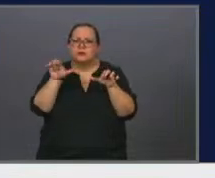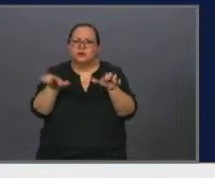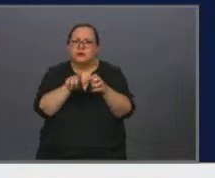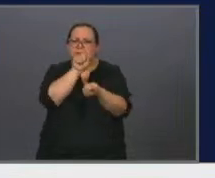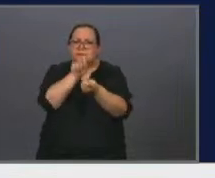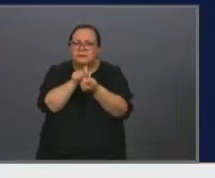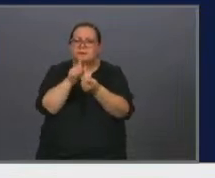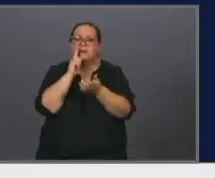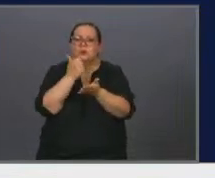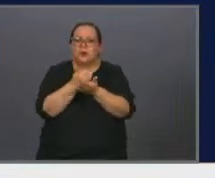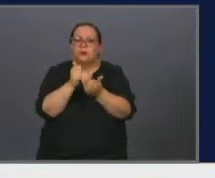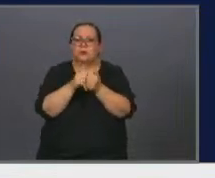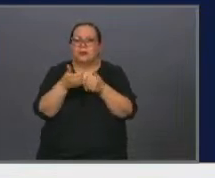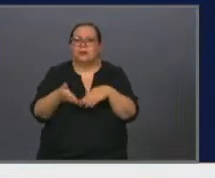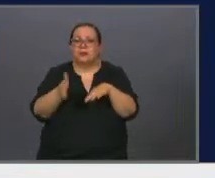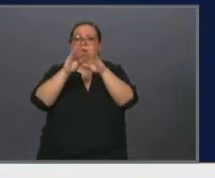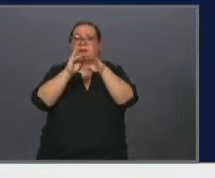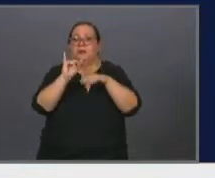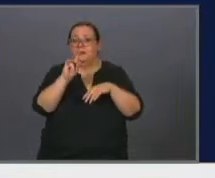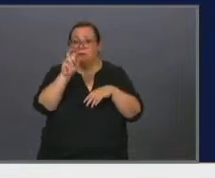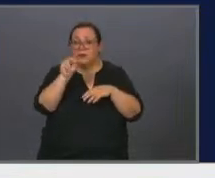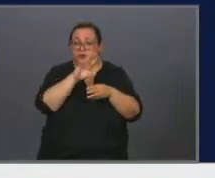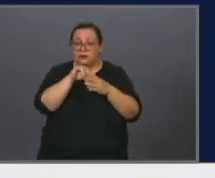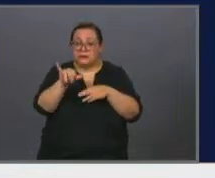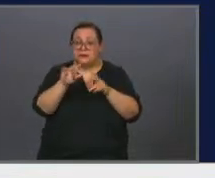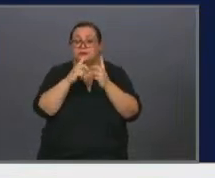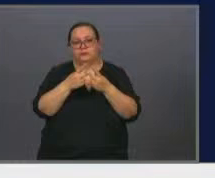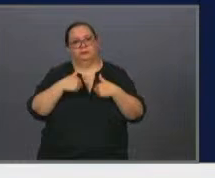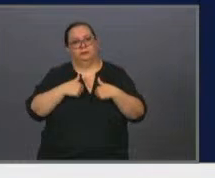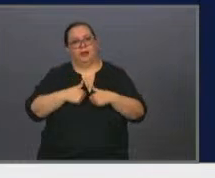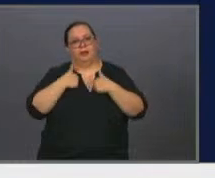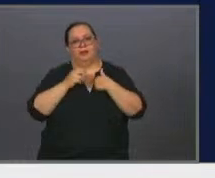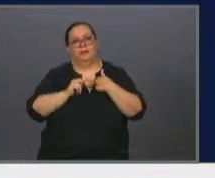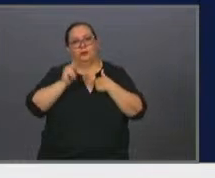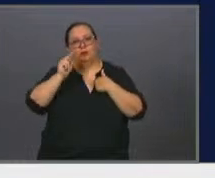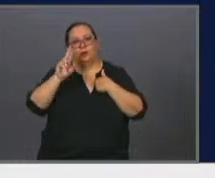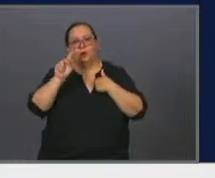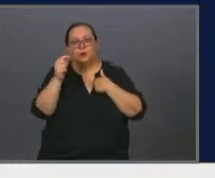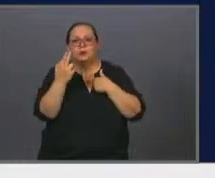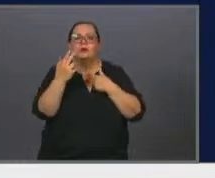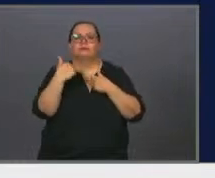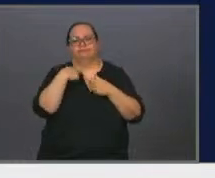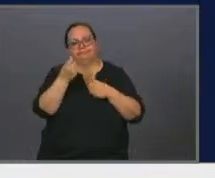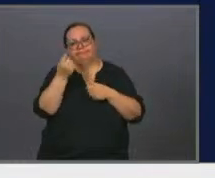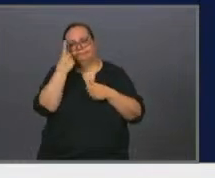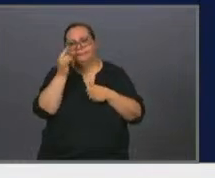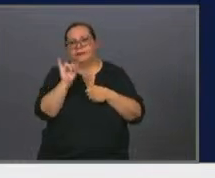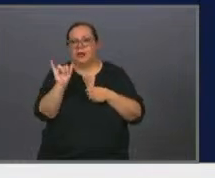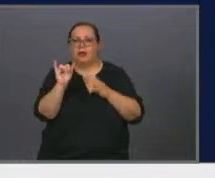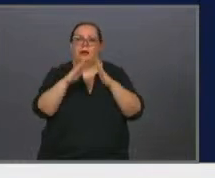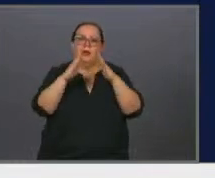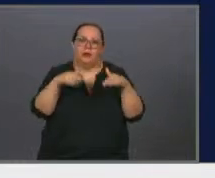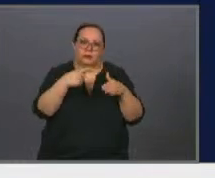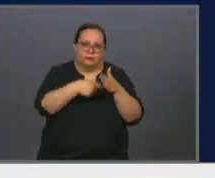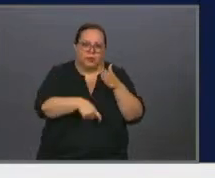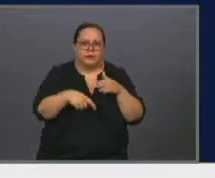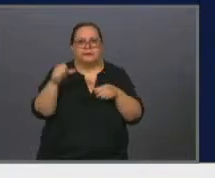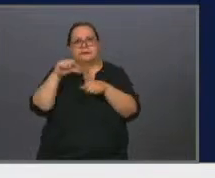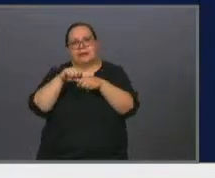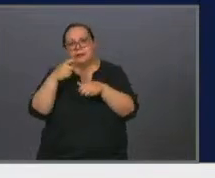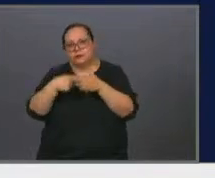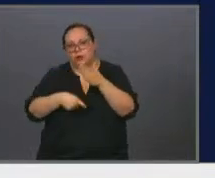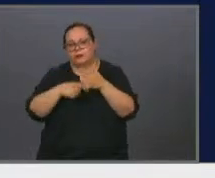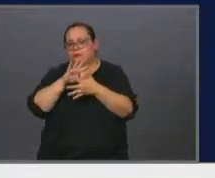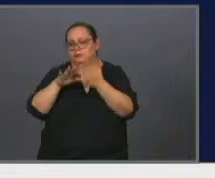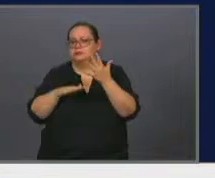with inflation in this district? I live in northern Utah. I understand what it's like, housing prices, gas prices. Let's touch on all of